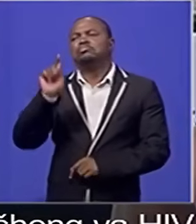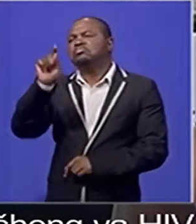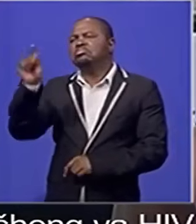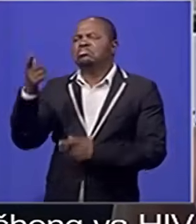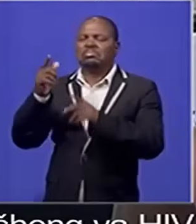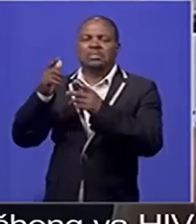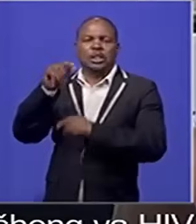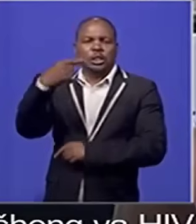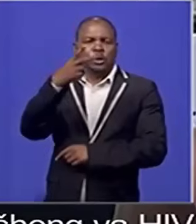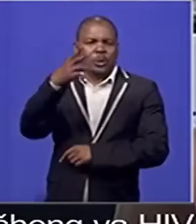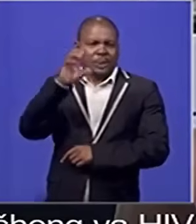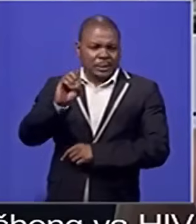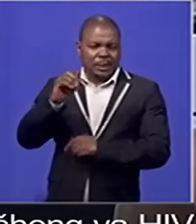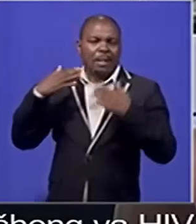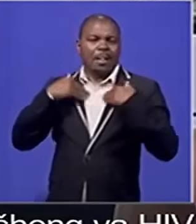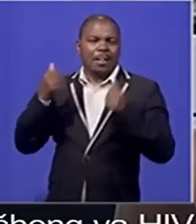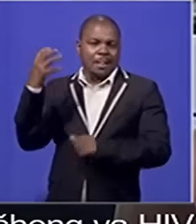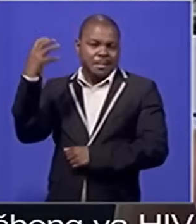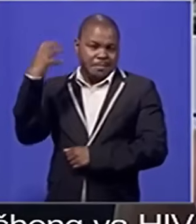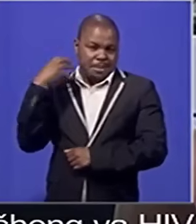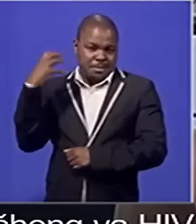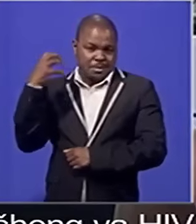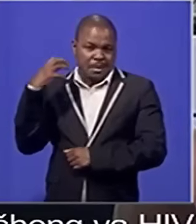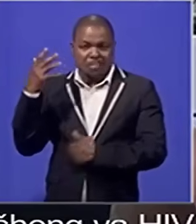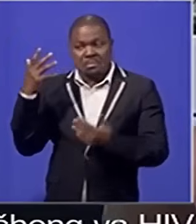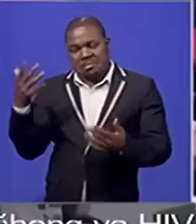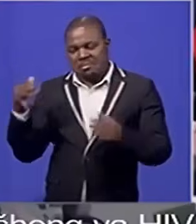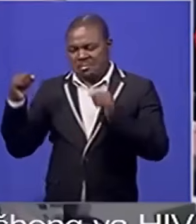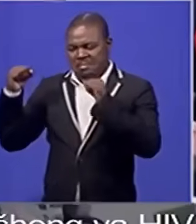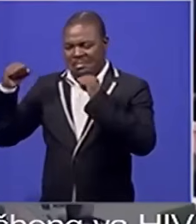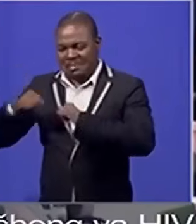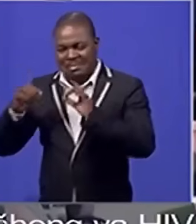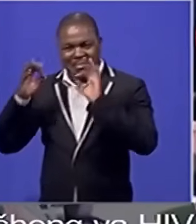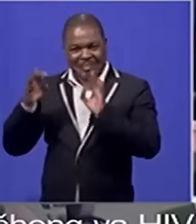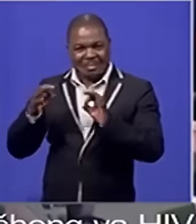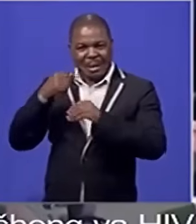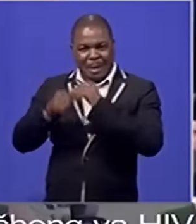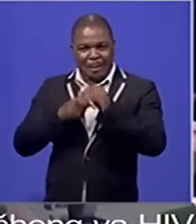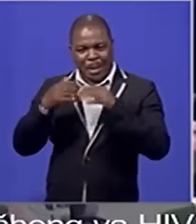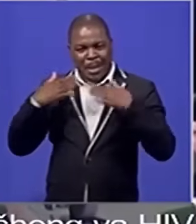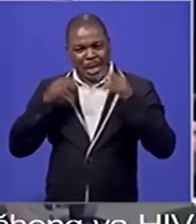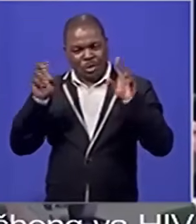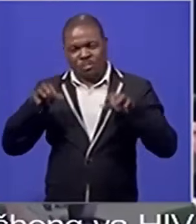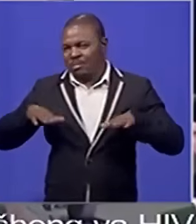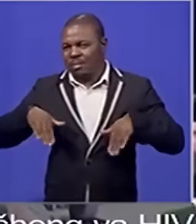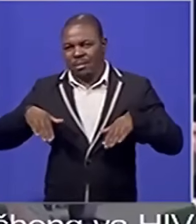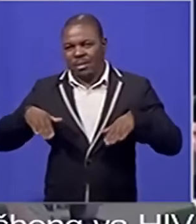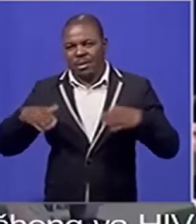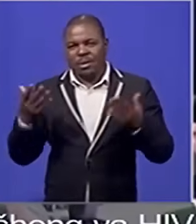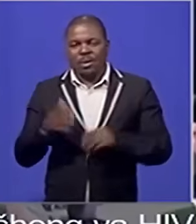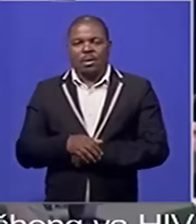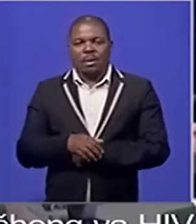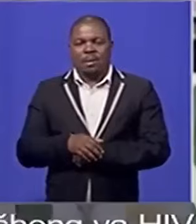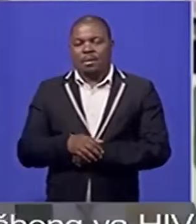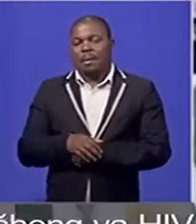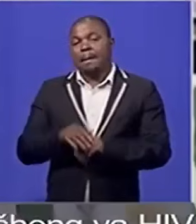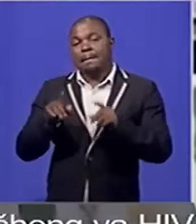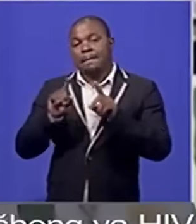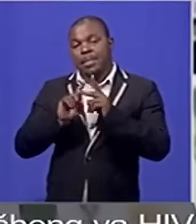tse e leng maloko a G20 ga ba fitlhelela tumelano e ka ga merero ya boitekanelo kwa kopanong ya bone mo